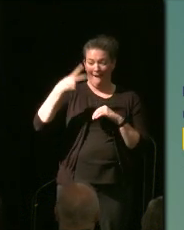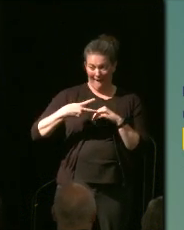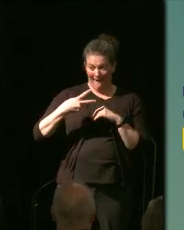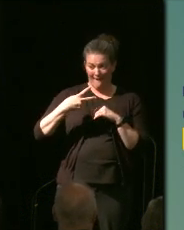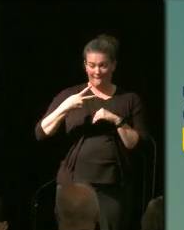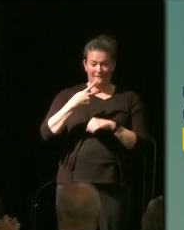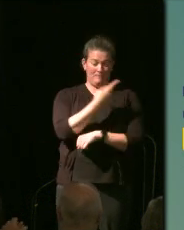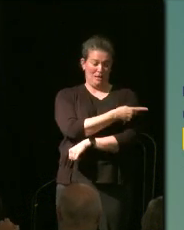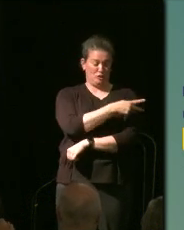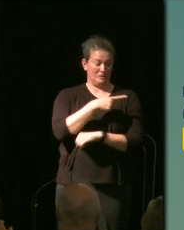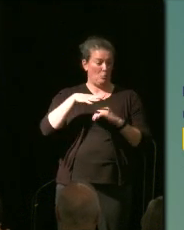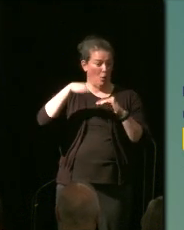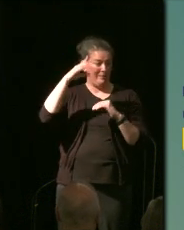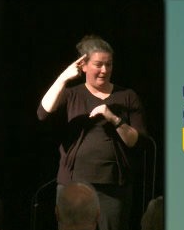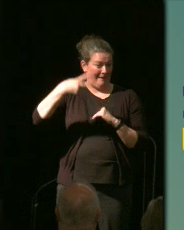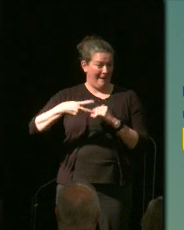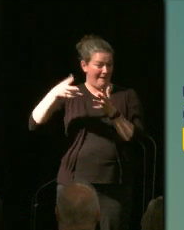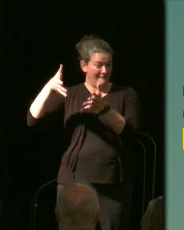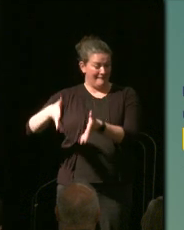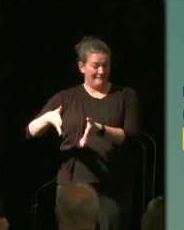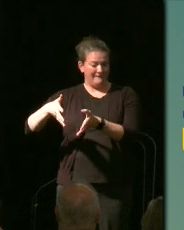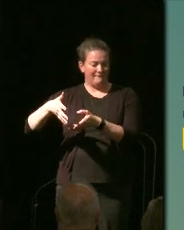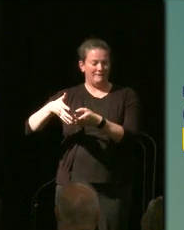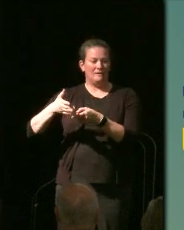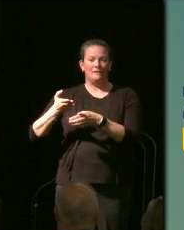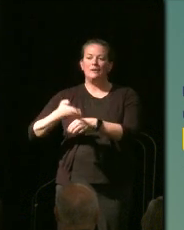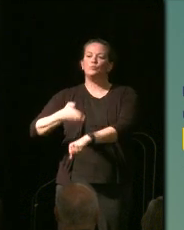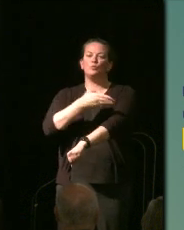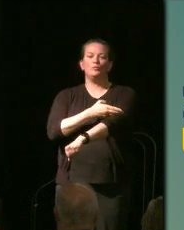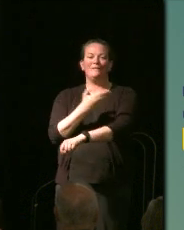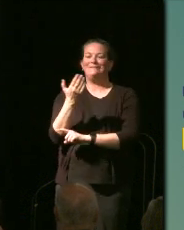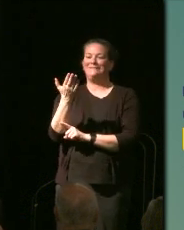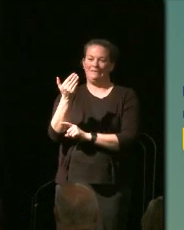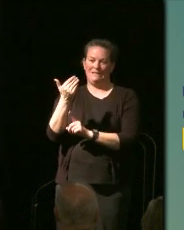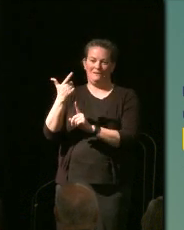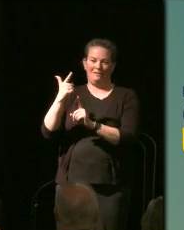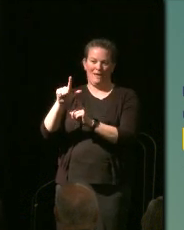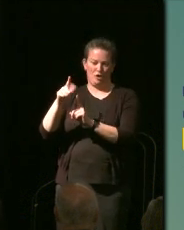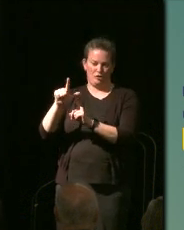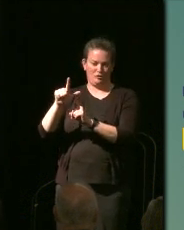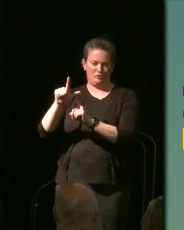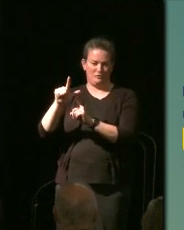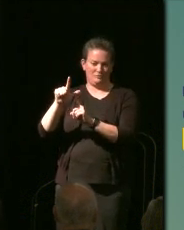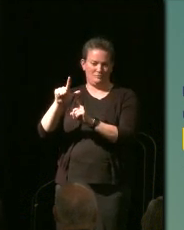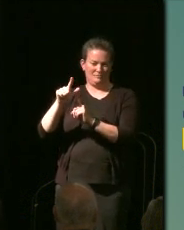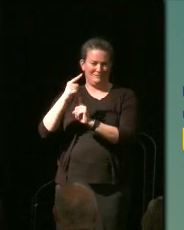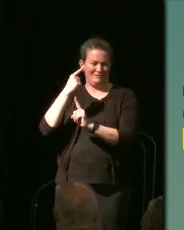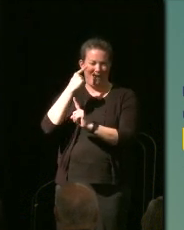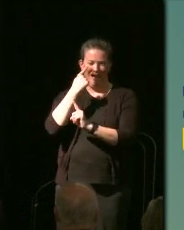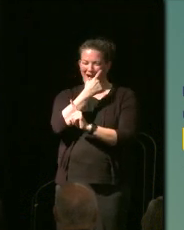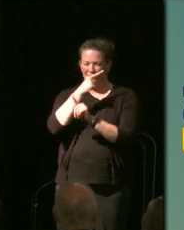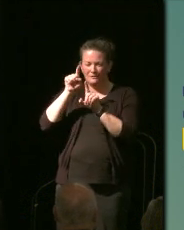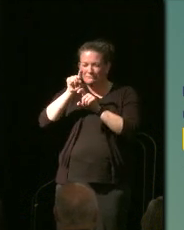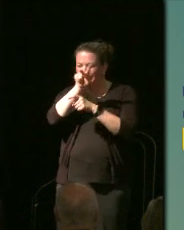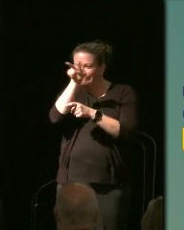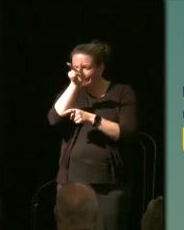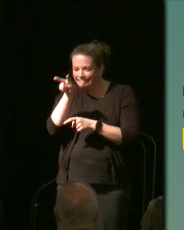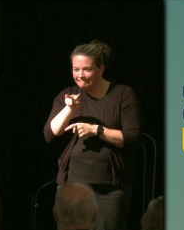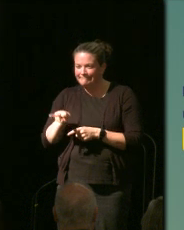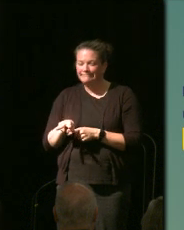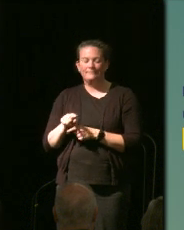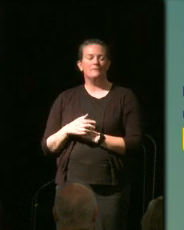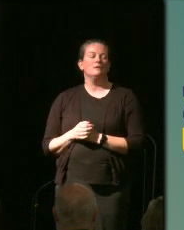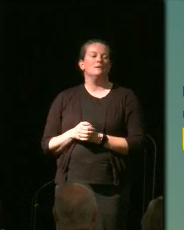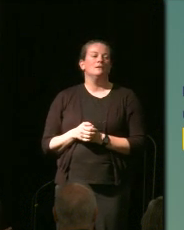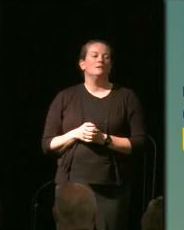there after we took out those other ones gained 50%, gained 15 letters on the eye chart. Now again, I think from my understanding